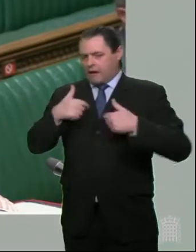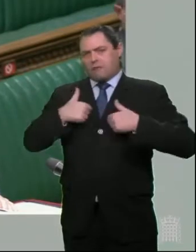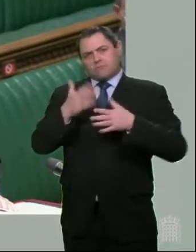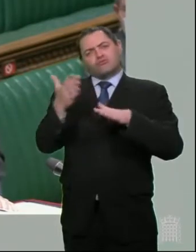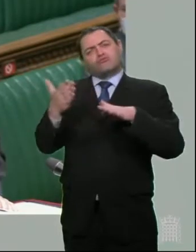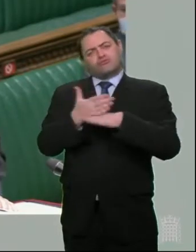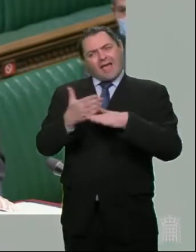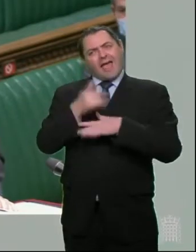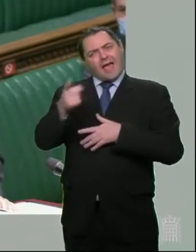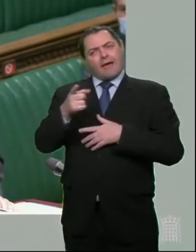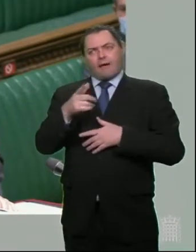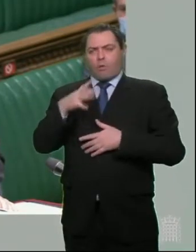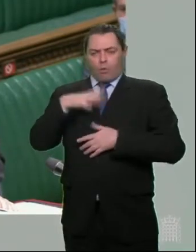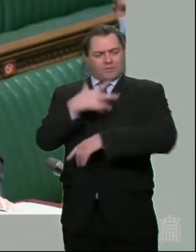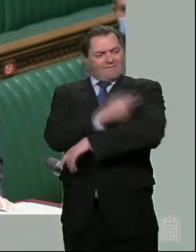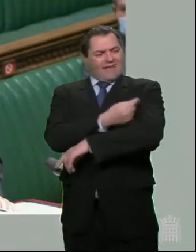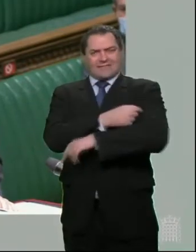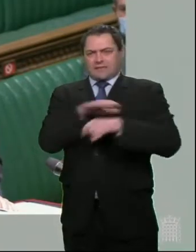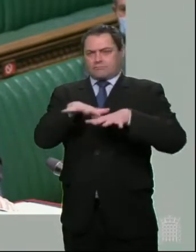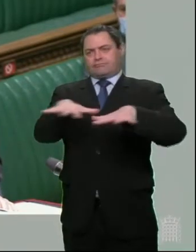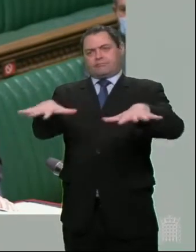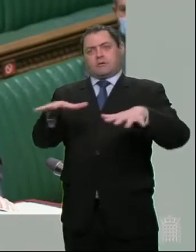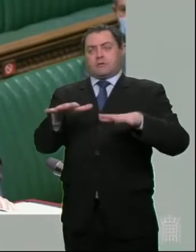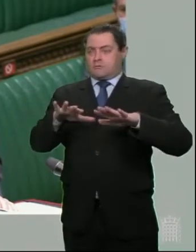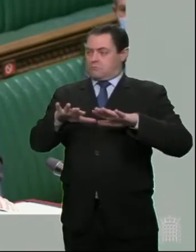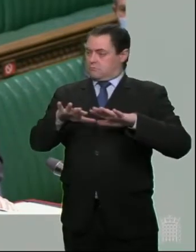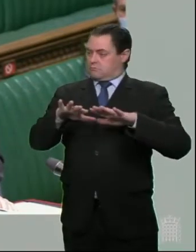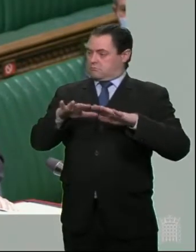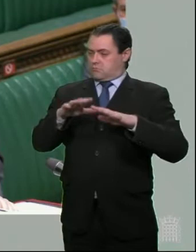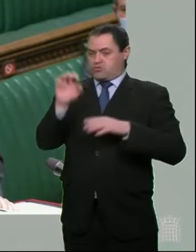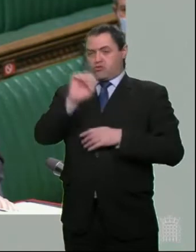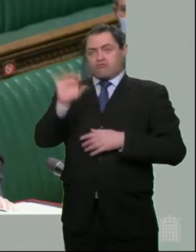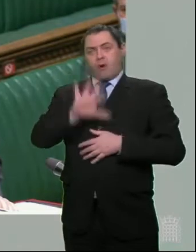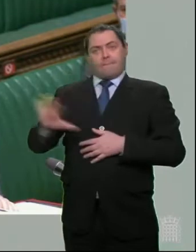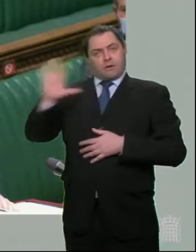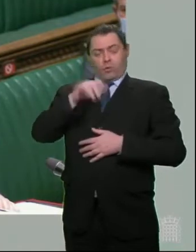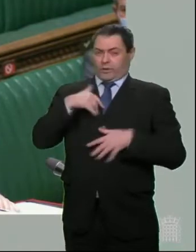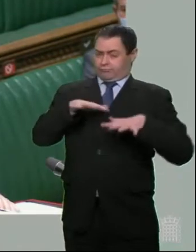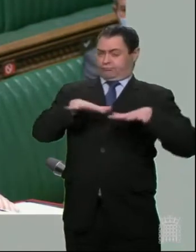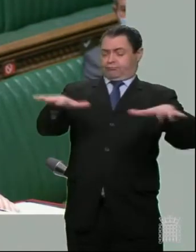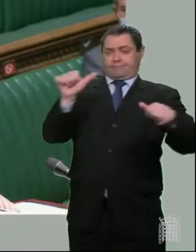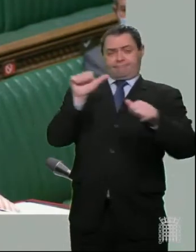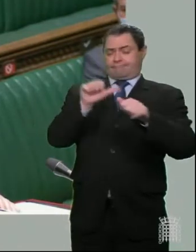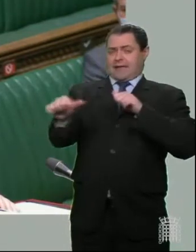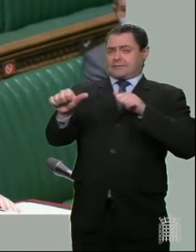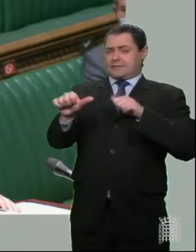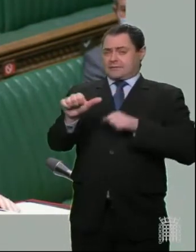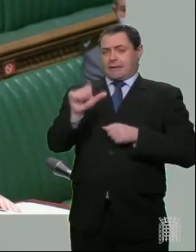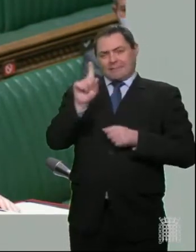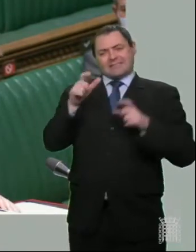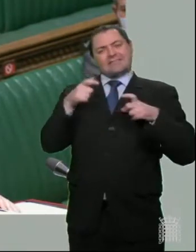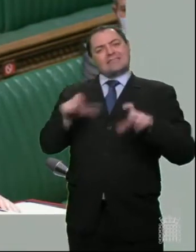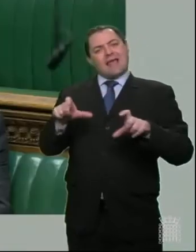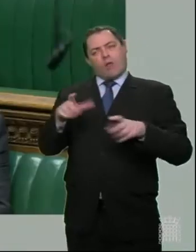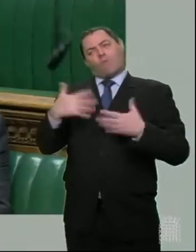rollout, in spite of the fact that we have the fastest rollout anywhere in Europe. It is entirely right that a constituency MP